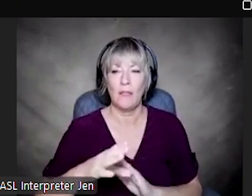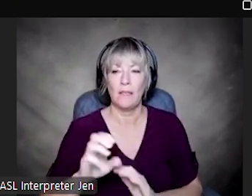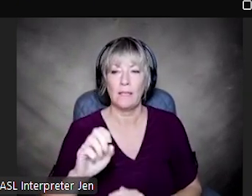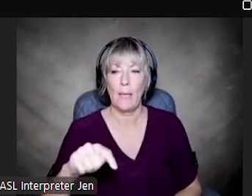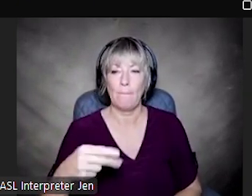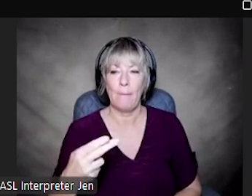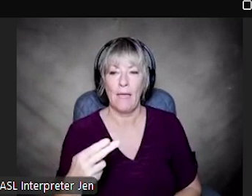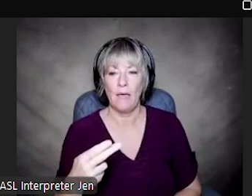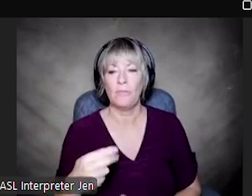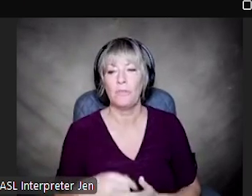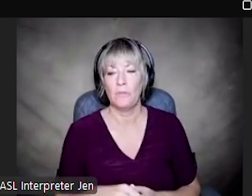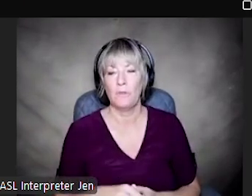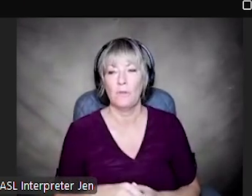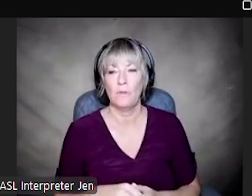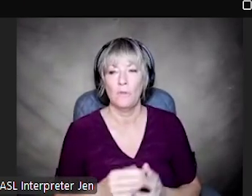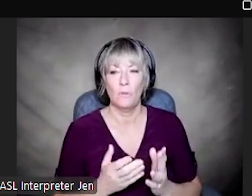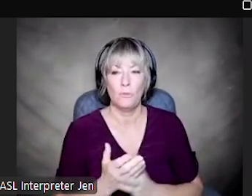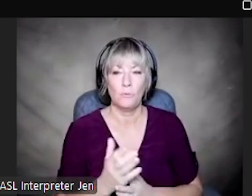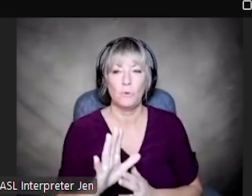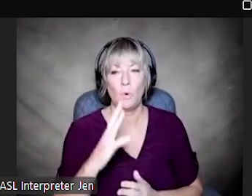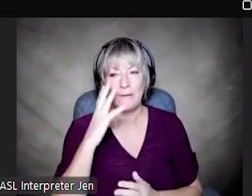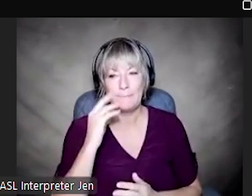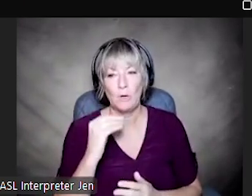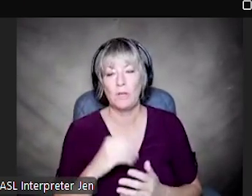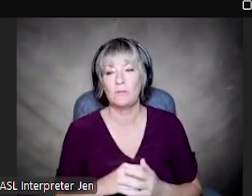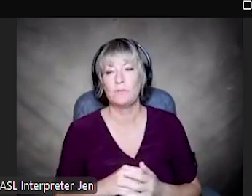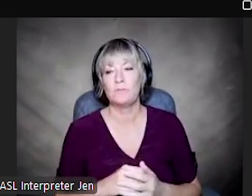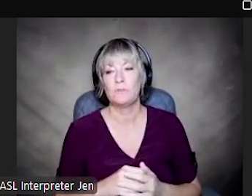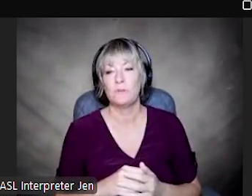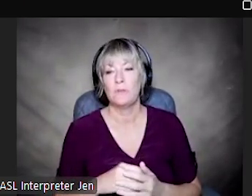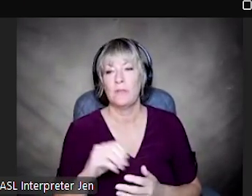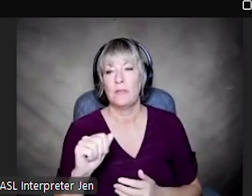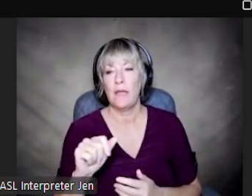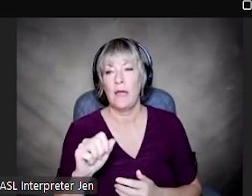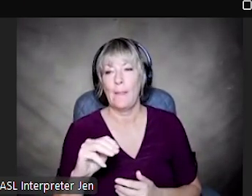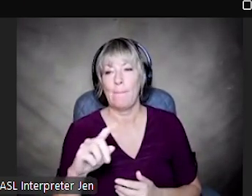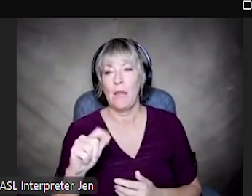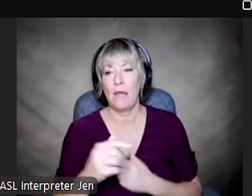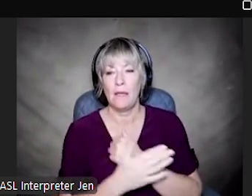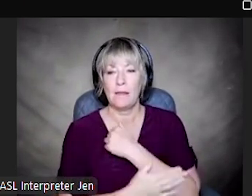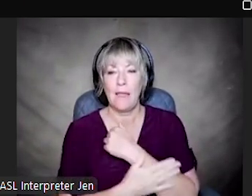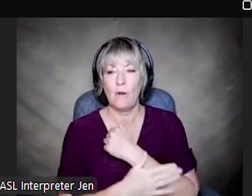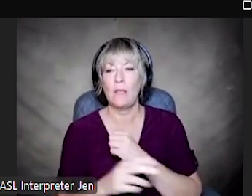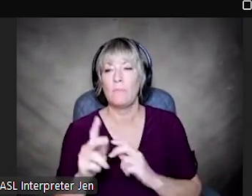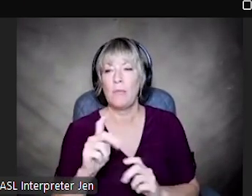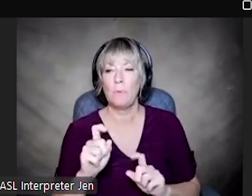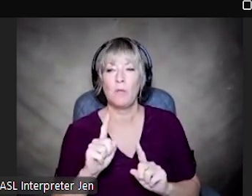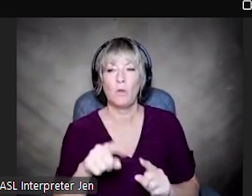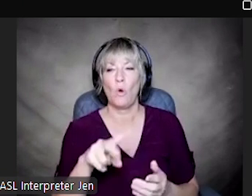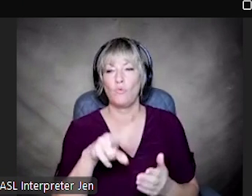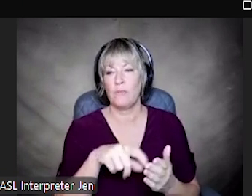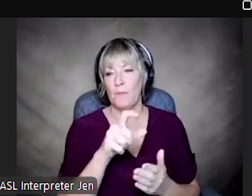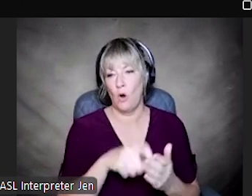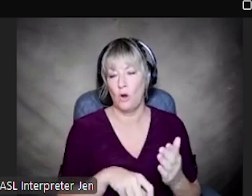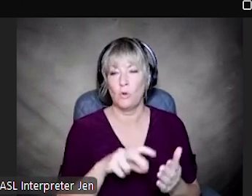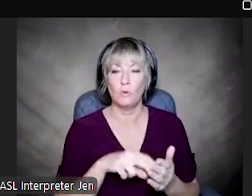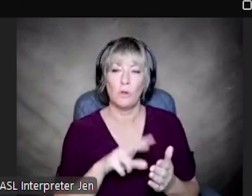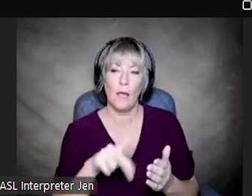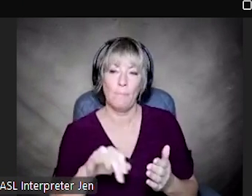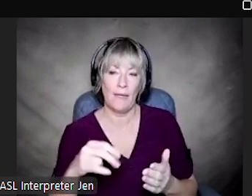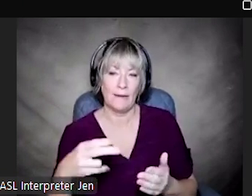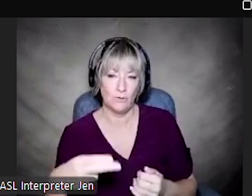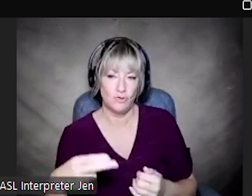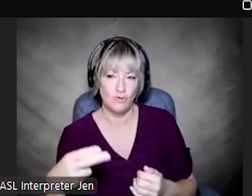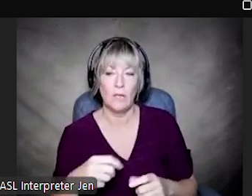Empath through your experience in Alameda County. People can go to the article to look up that